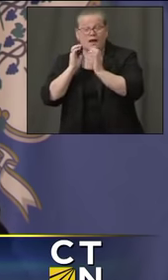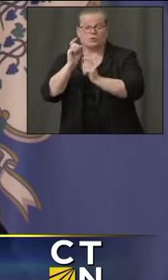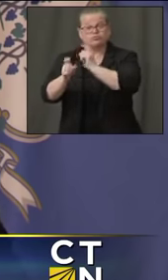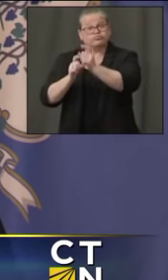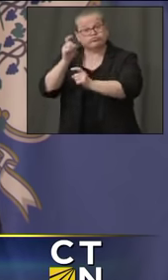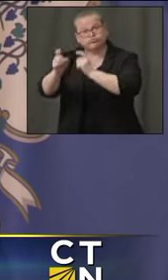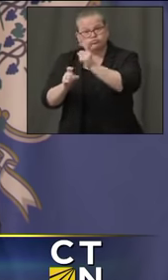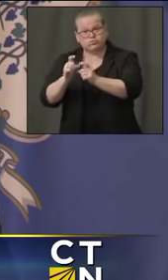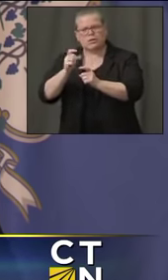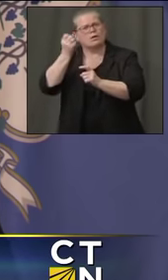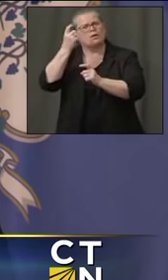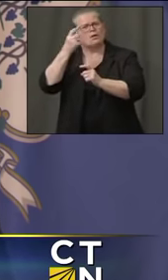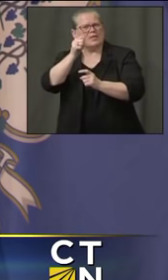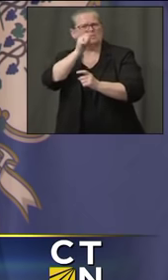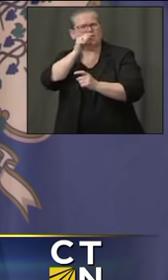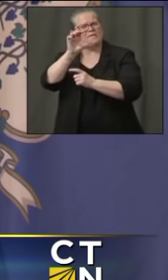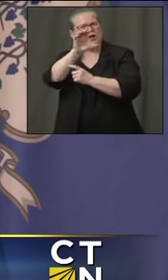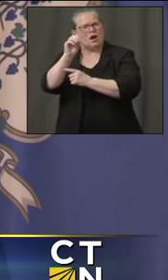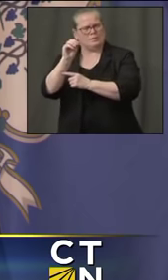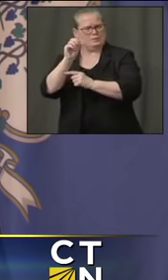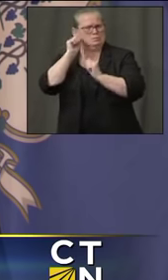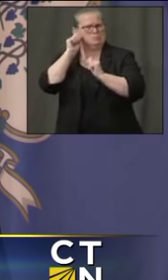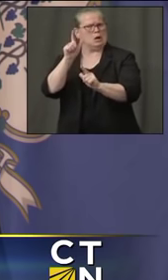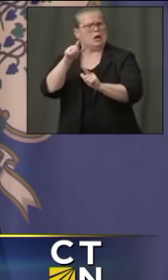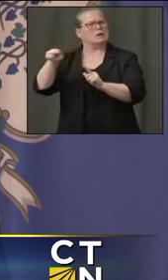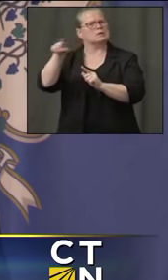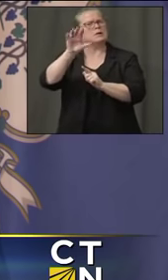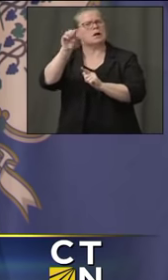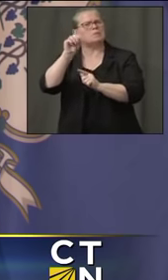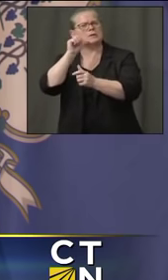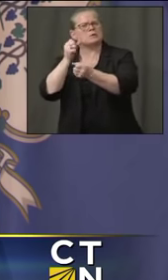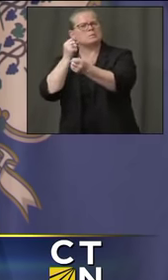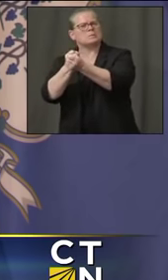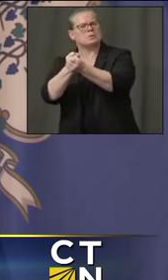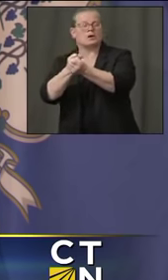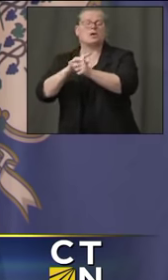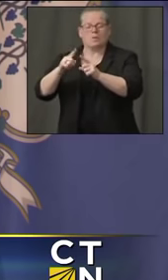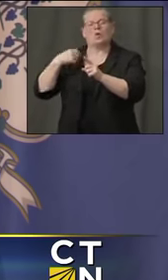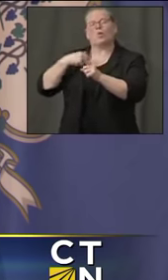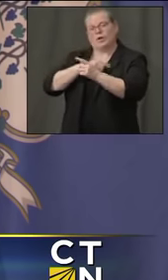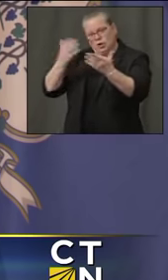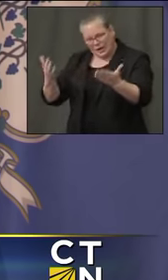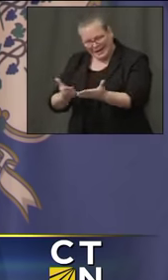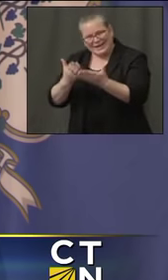companies standing on their own 2 feet, but we're here to back them up in any way that we can.